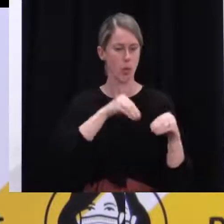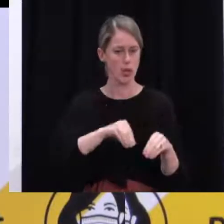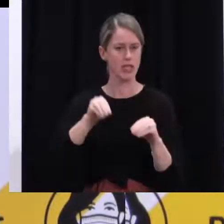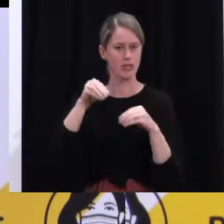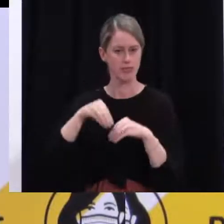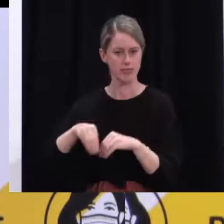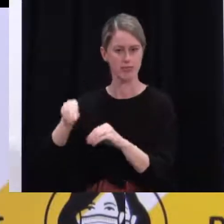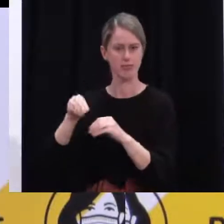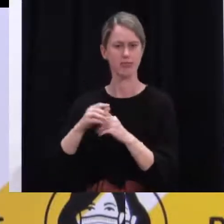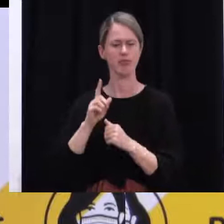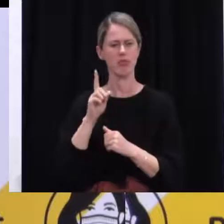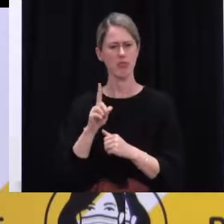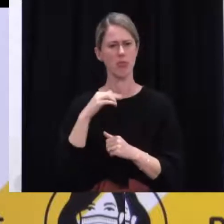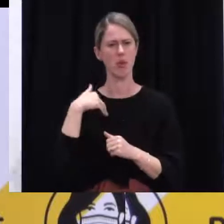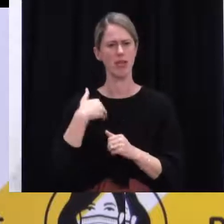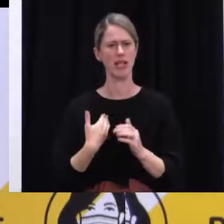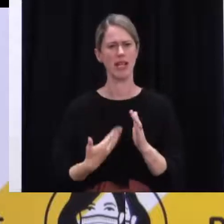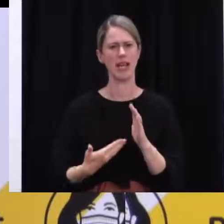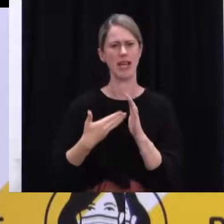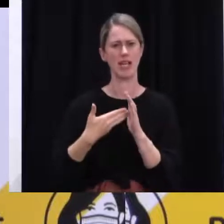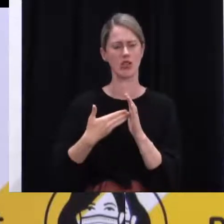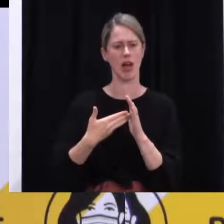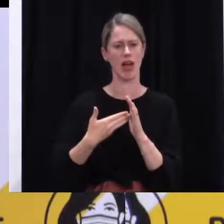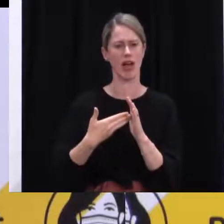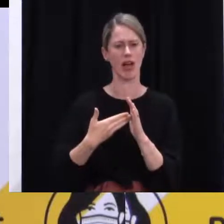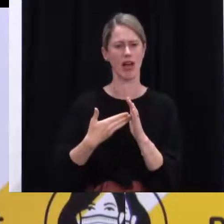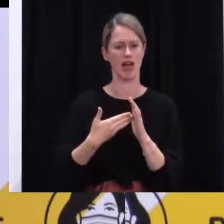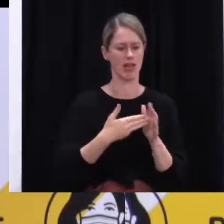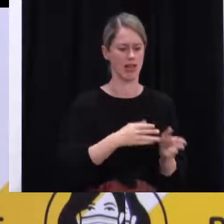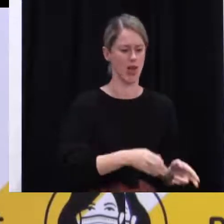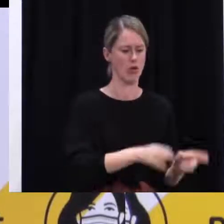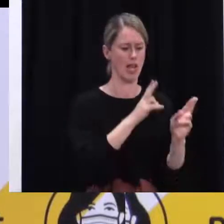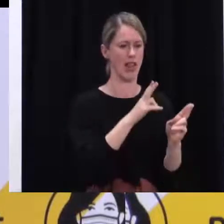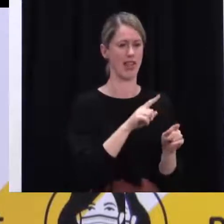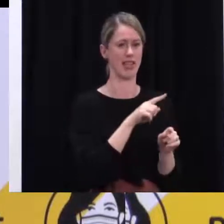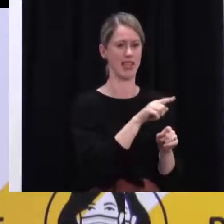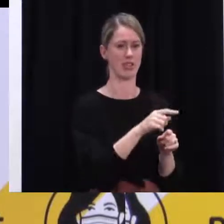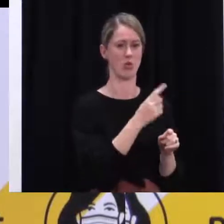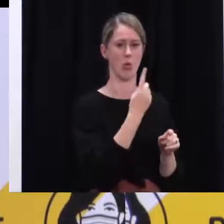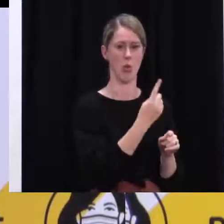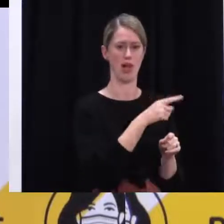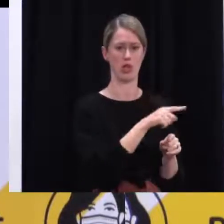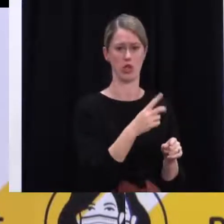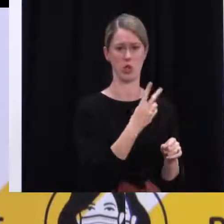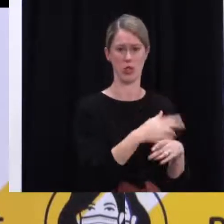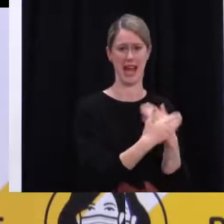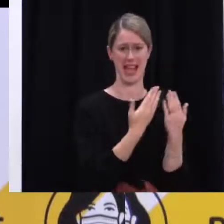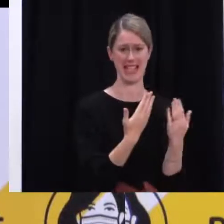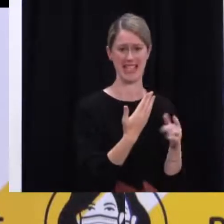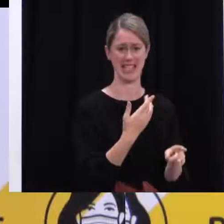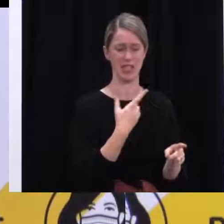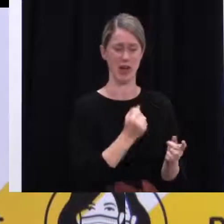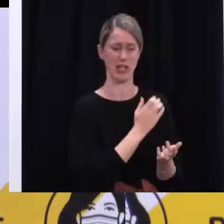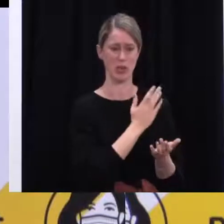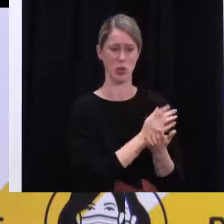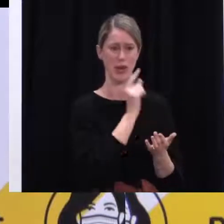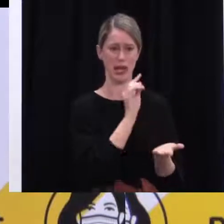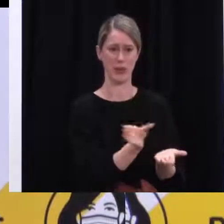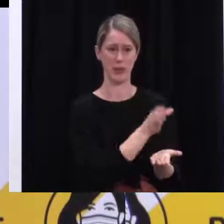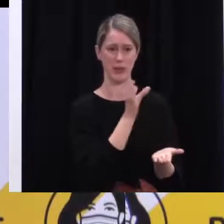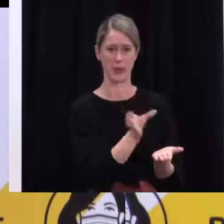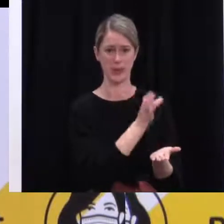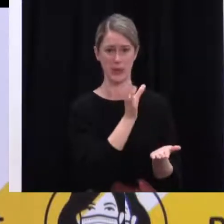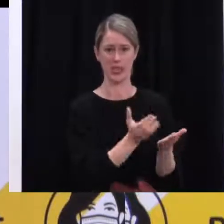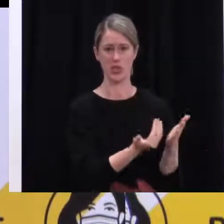quarantine facilities. But we will need that extra facility coming on in the next 24 to 36 hours in order to make sure we can accommodate potential